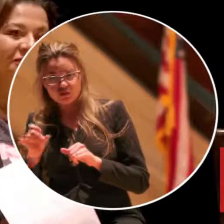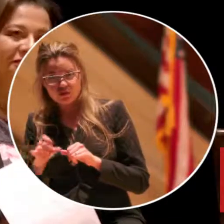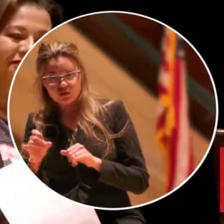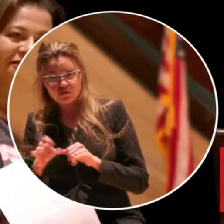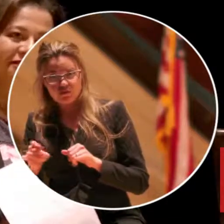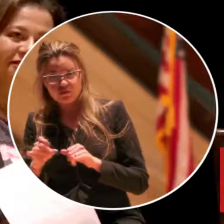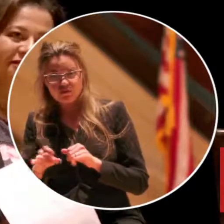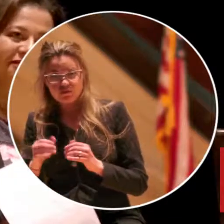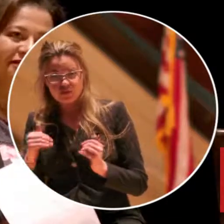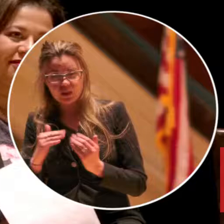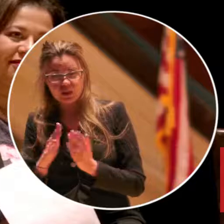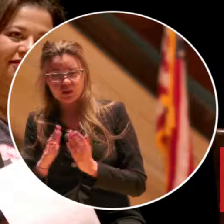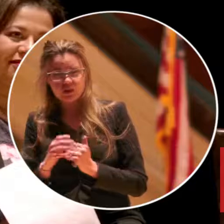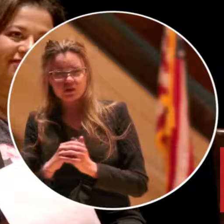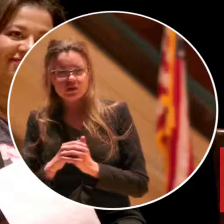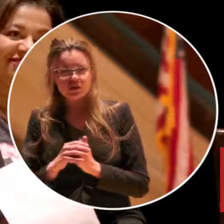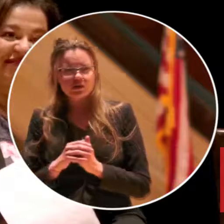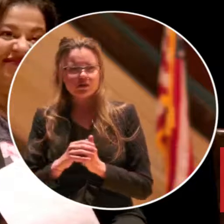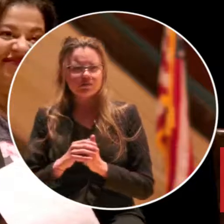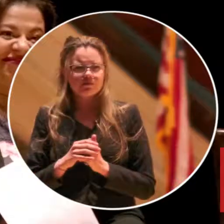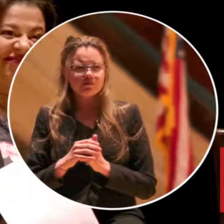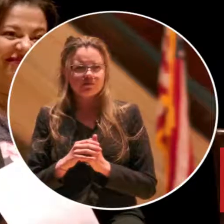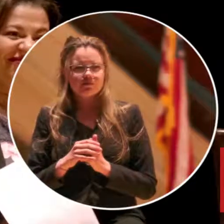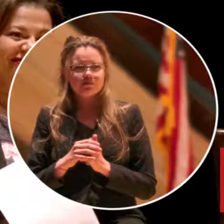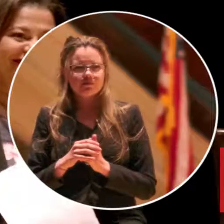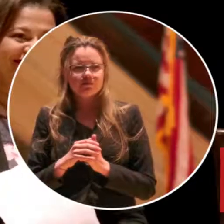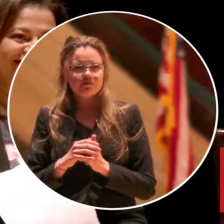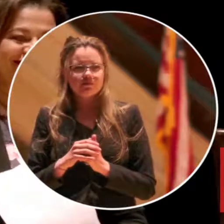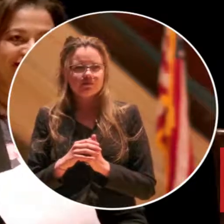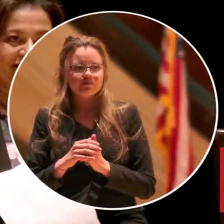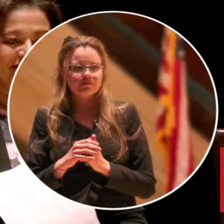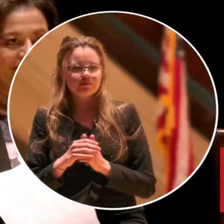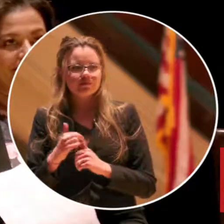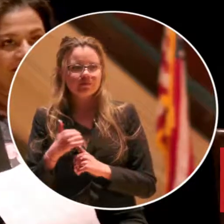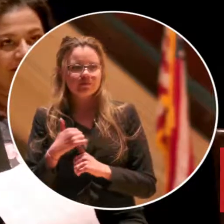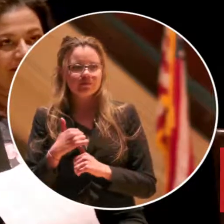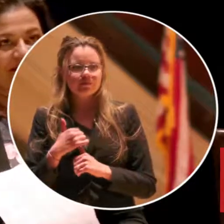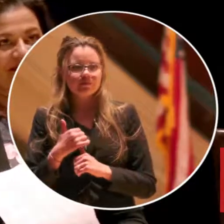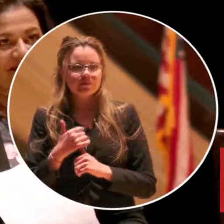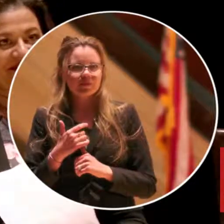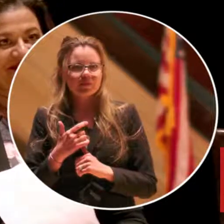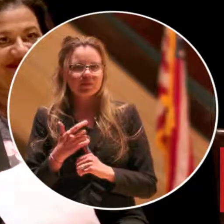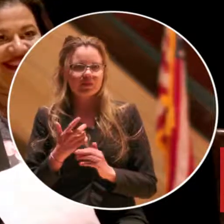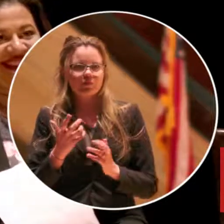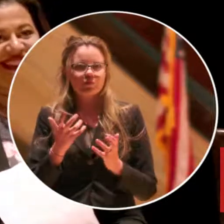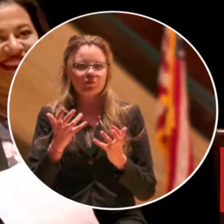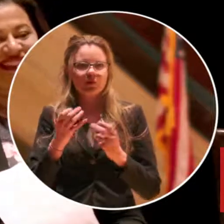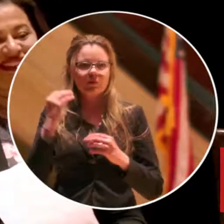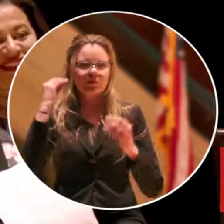I like to imagine Sue freezing for a moment and then being disappointed in her inability to dematerialize.